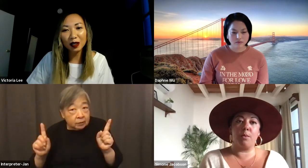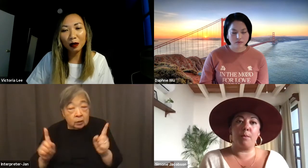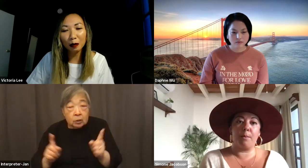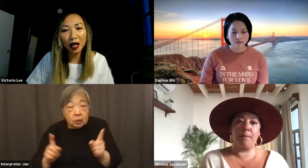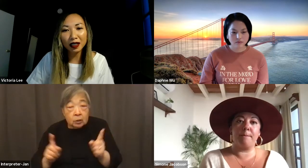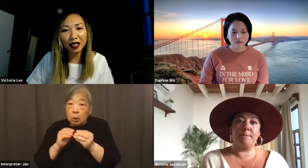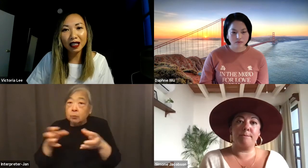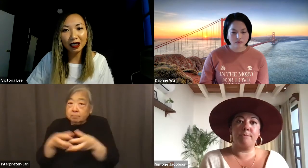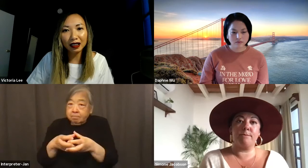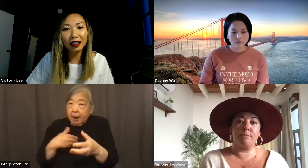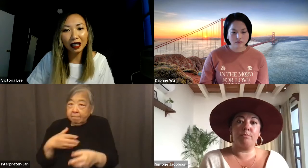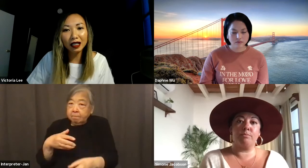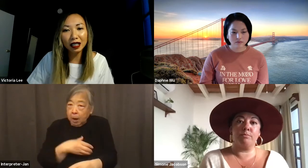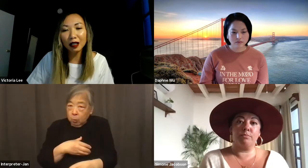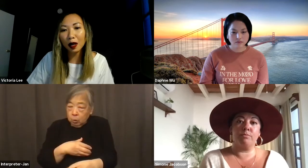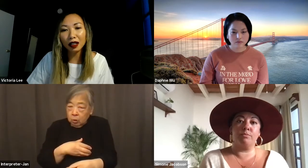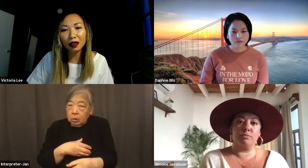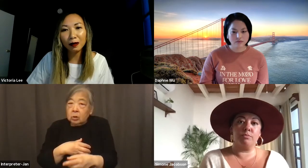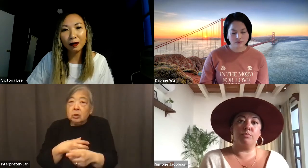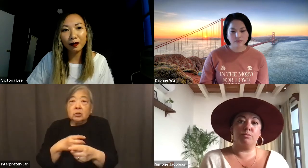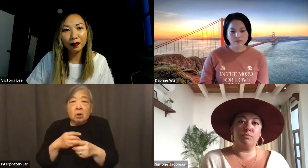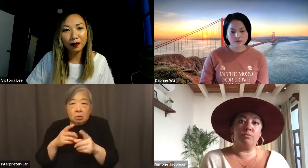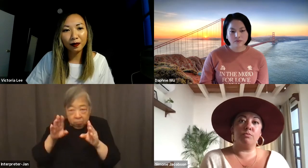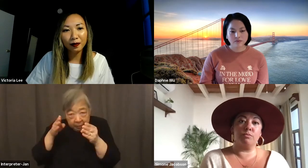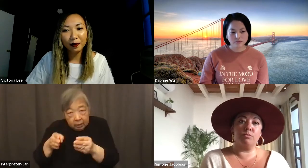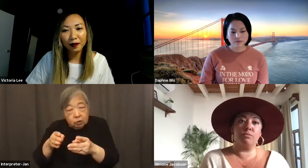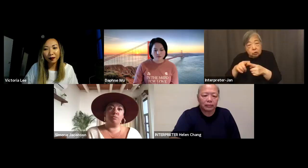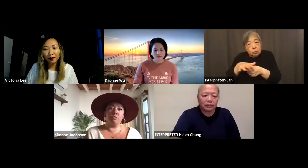if more of us can pay attention to local politics, think, like, that's our part.